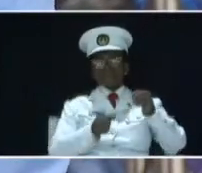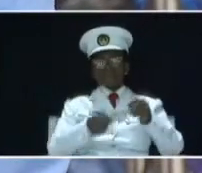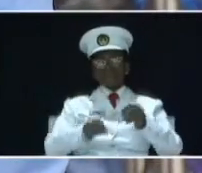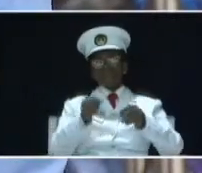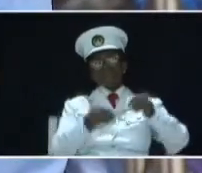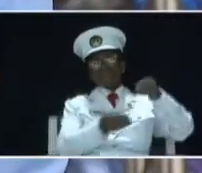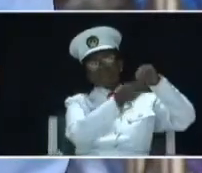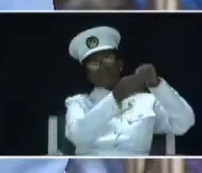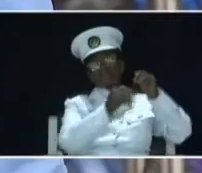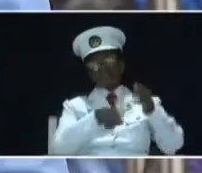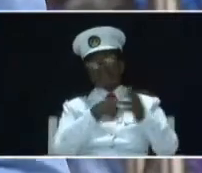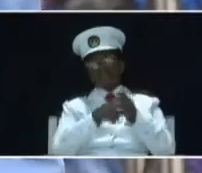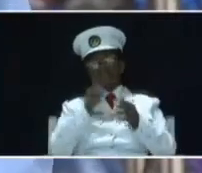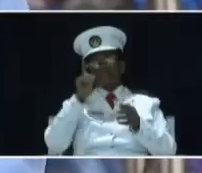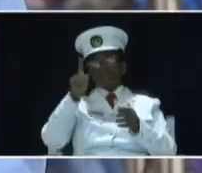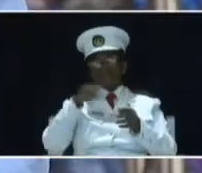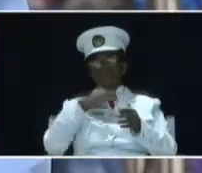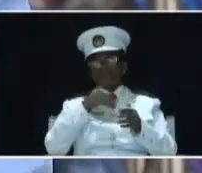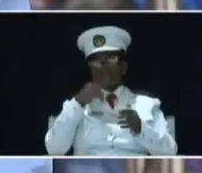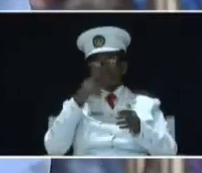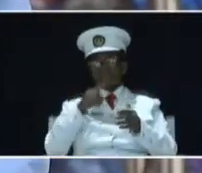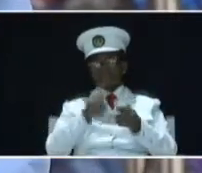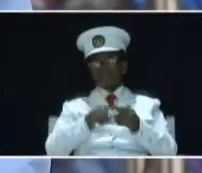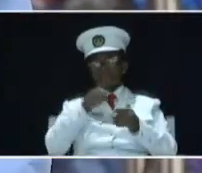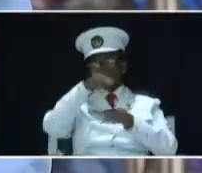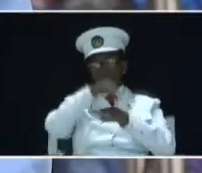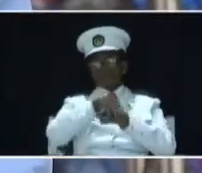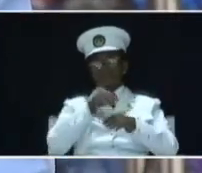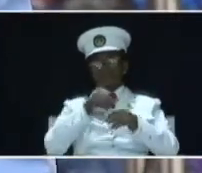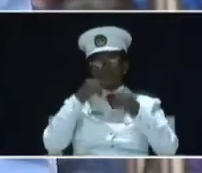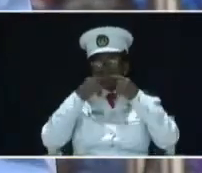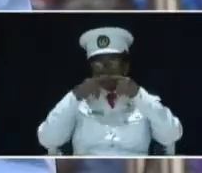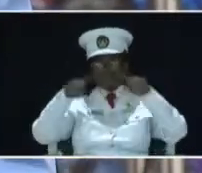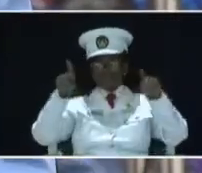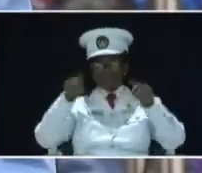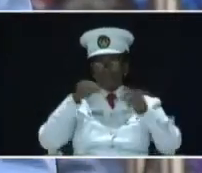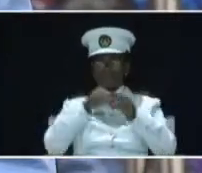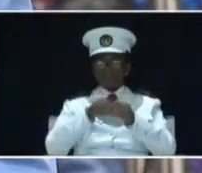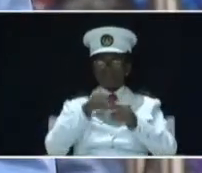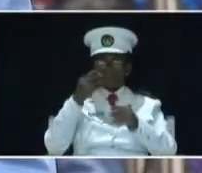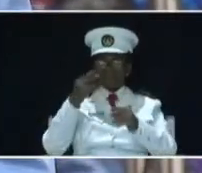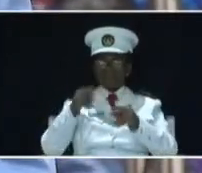and say that tonight I decree in the name of Jesus